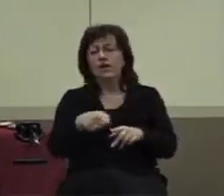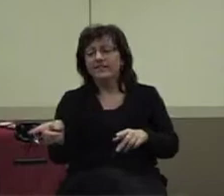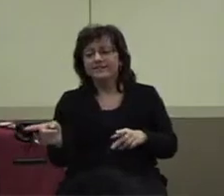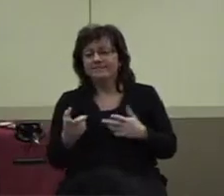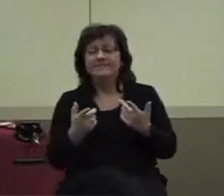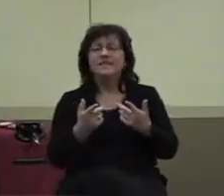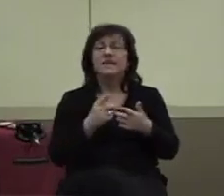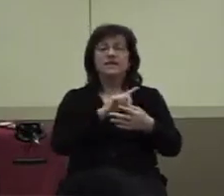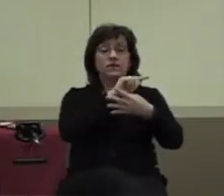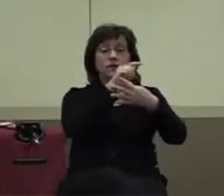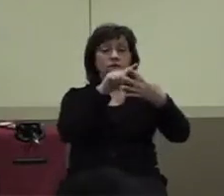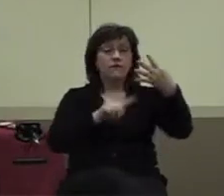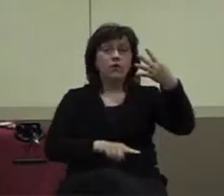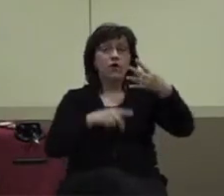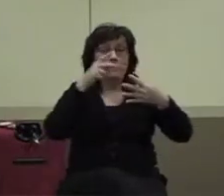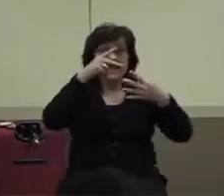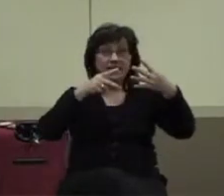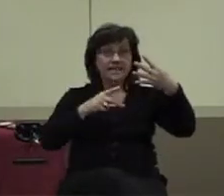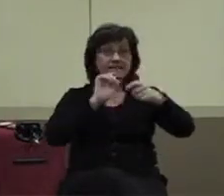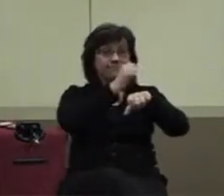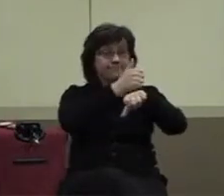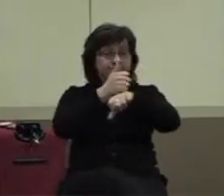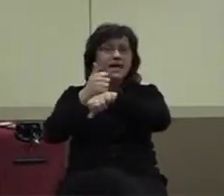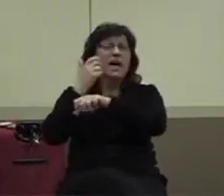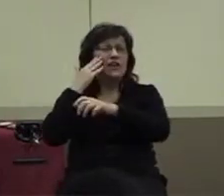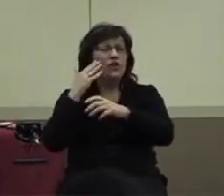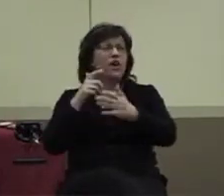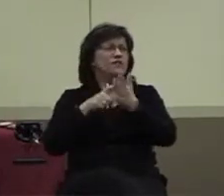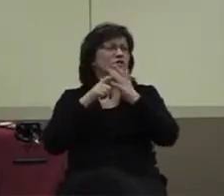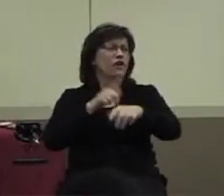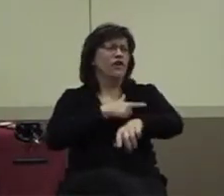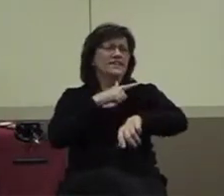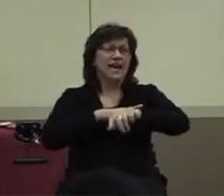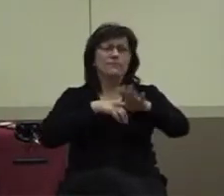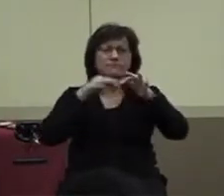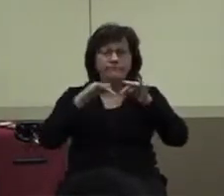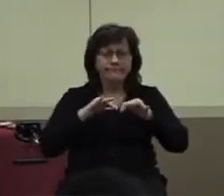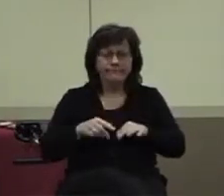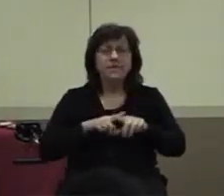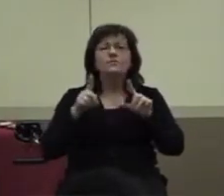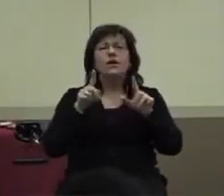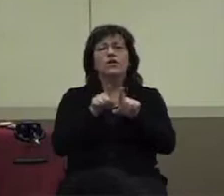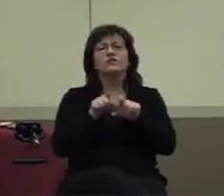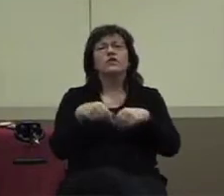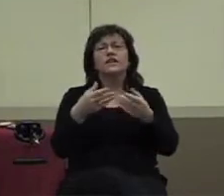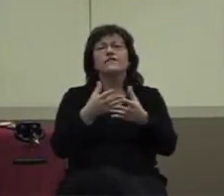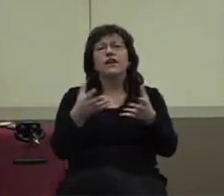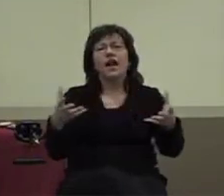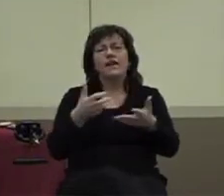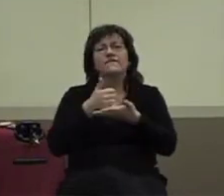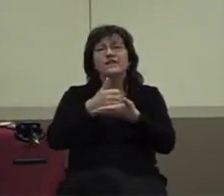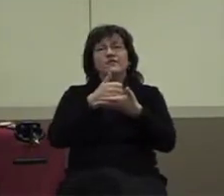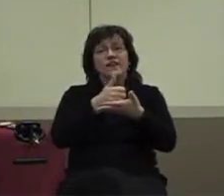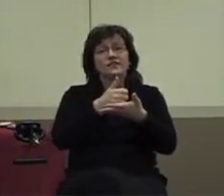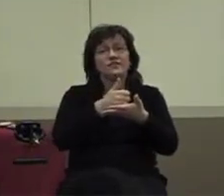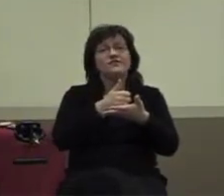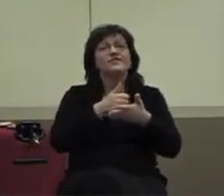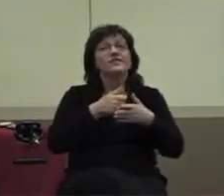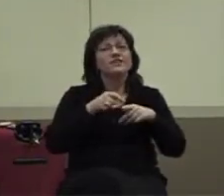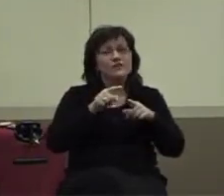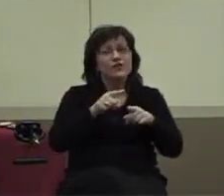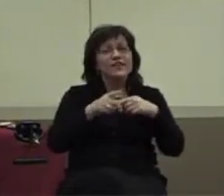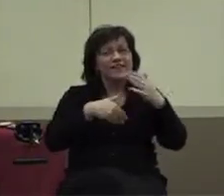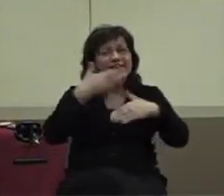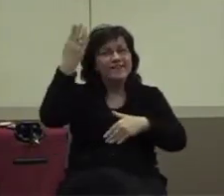what will happen for you. And I know I've taken a long time to do this, but I've also given you a whole bunch of interventions along the way, in case you haven't